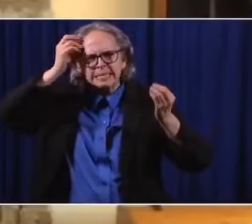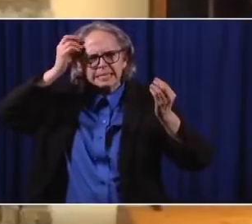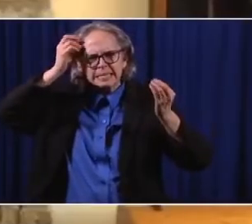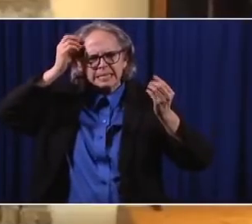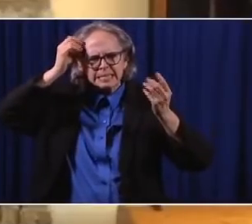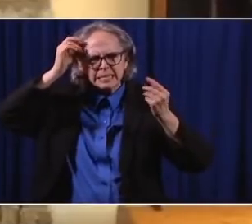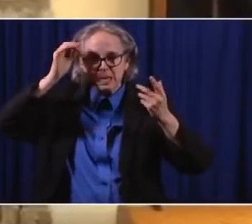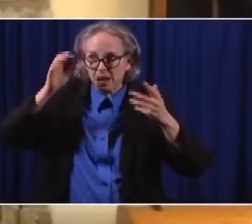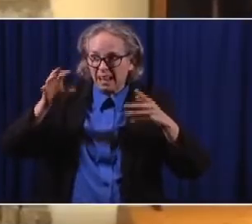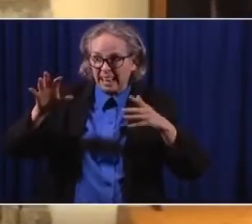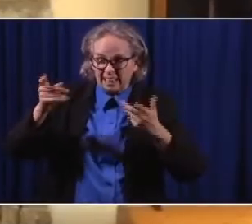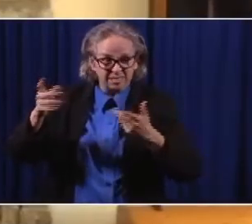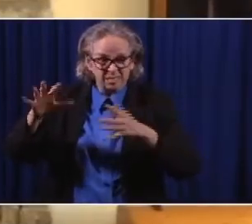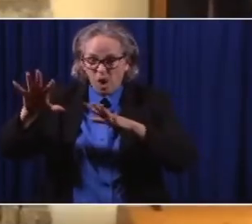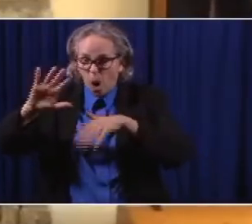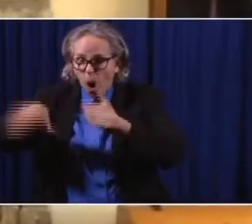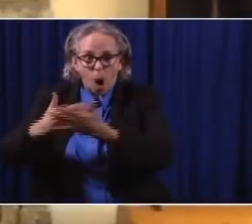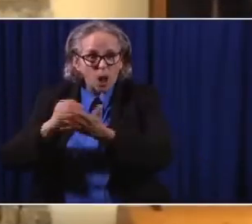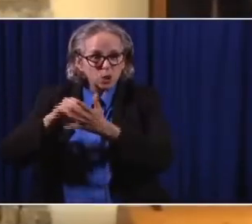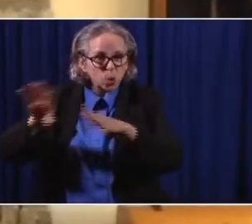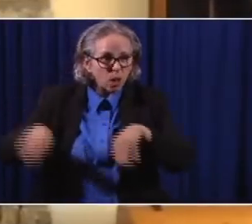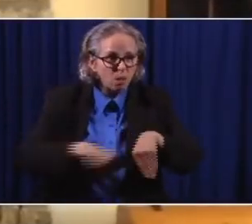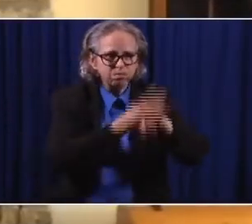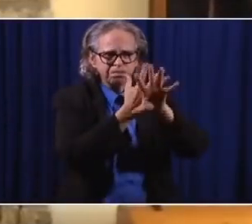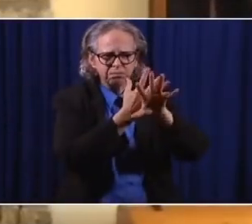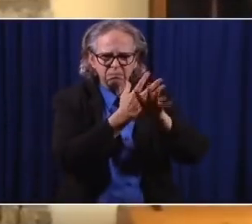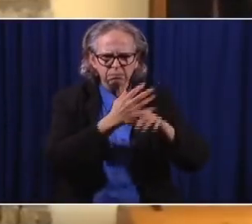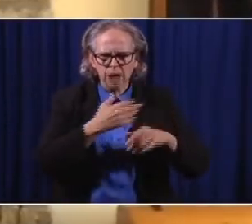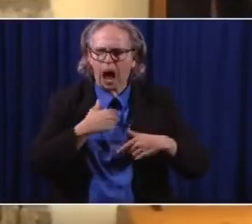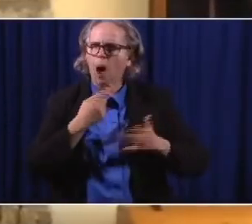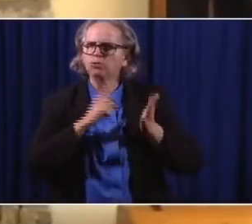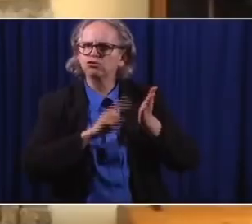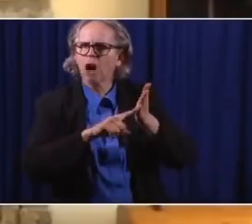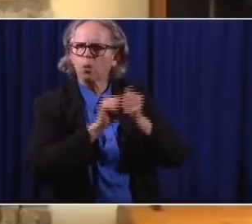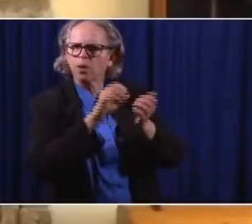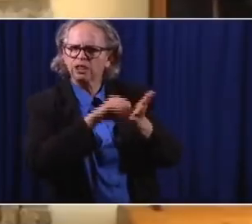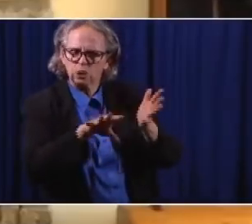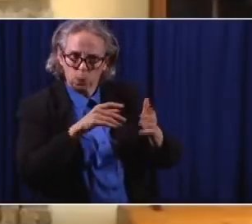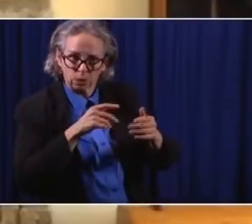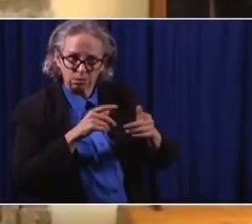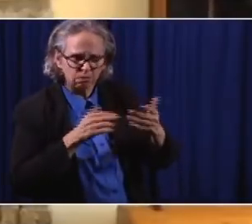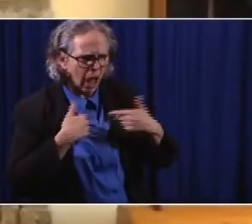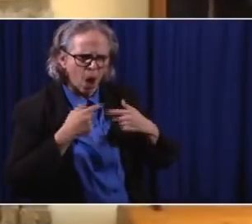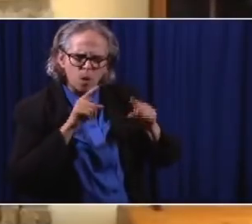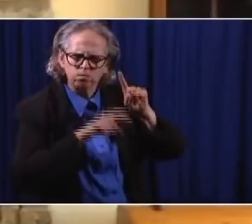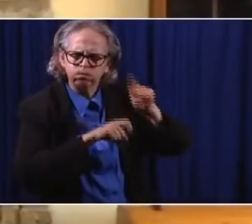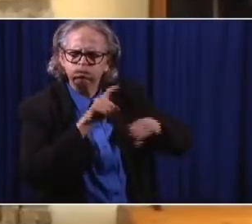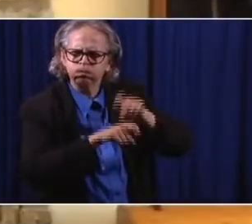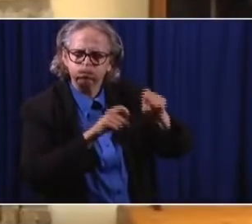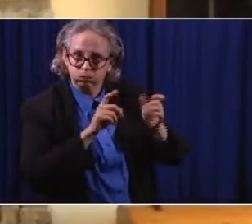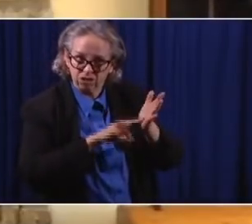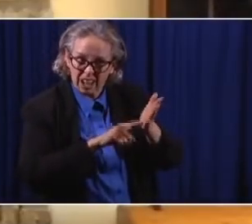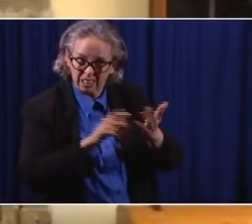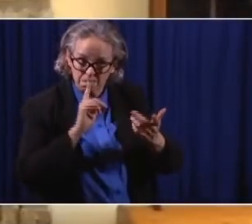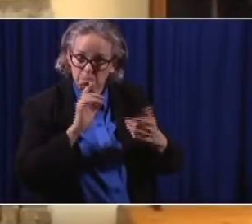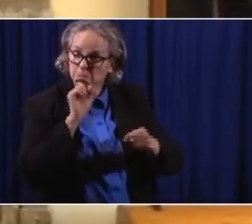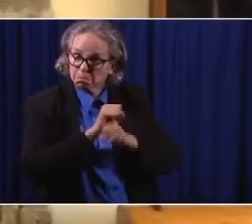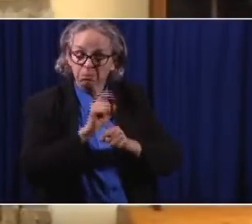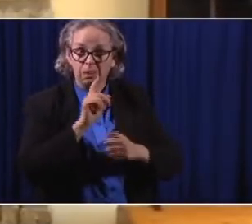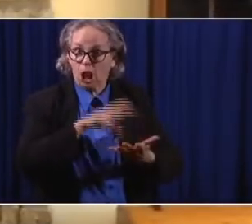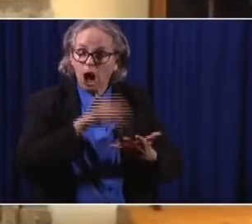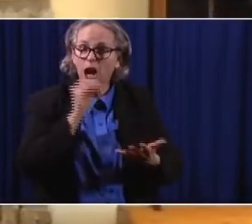doing? Everybody's trying, but how is this getting delivered? Are the kids getting it? And I would